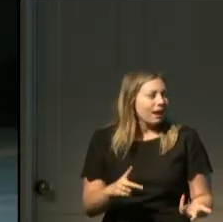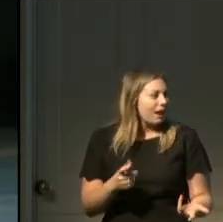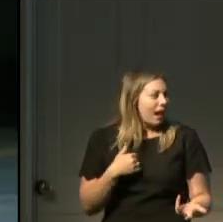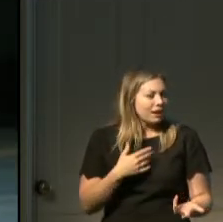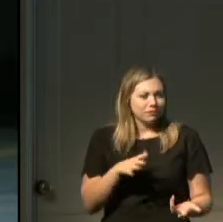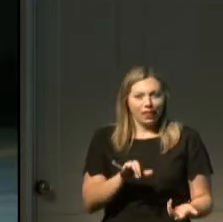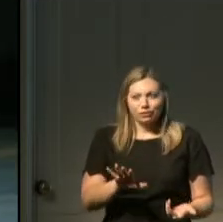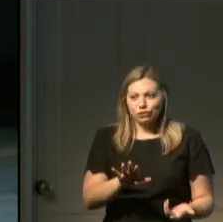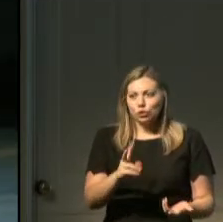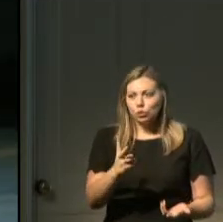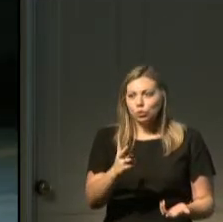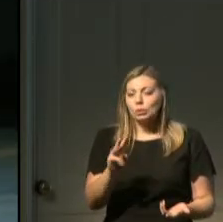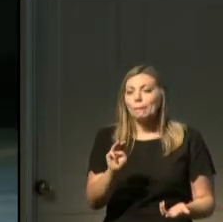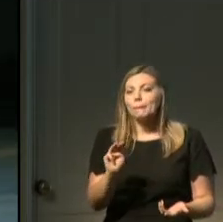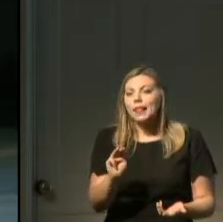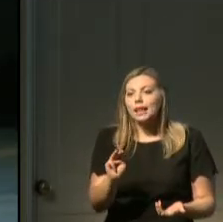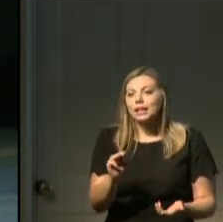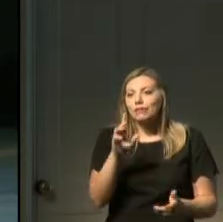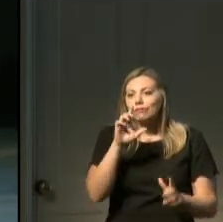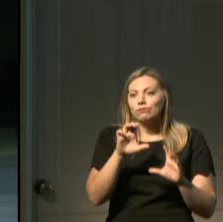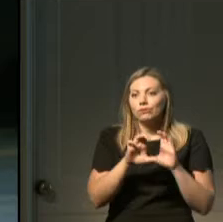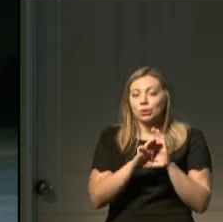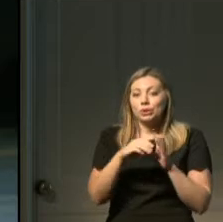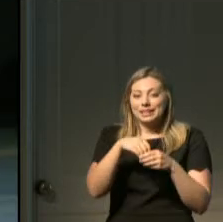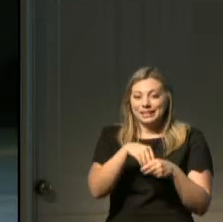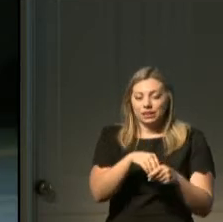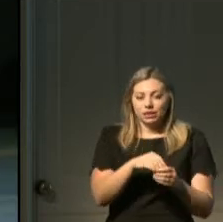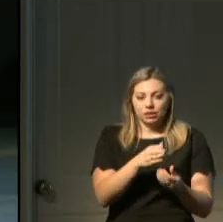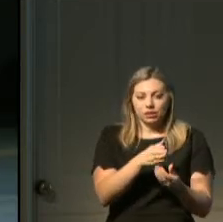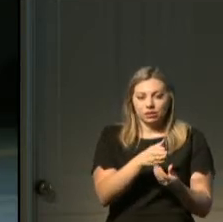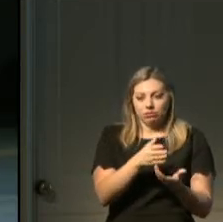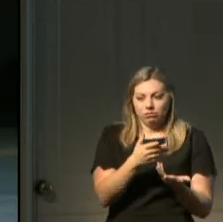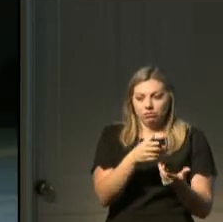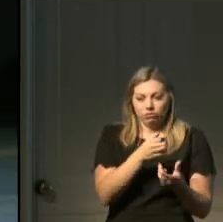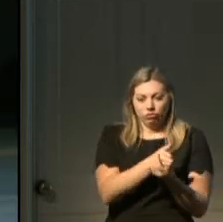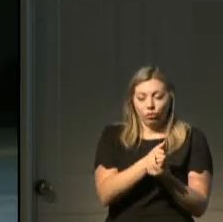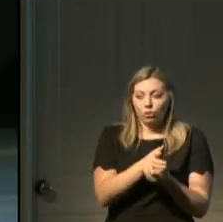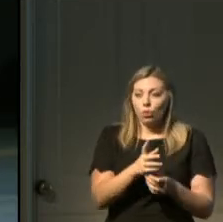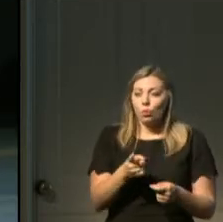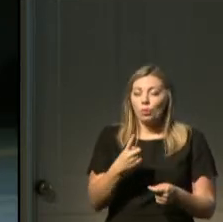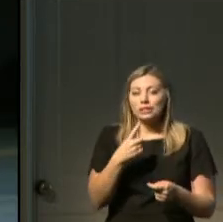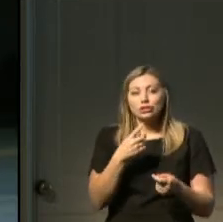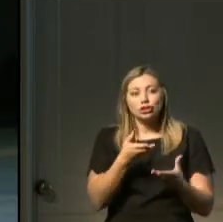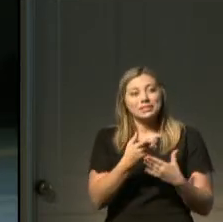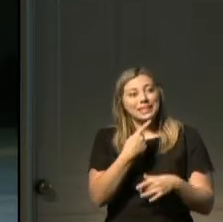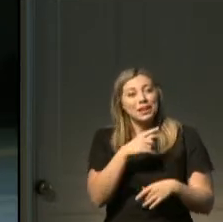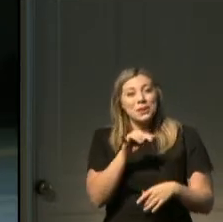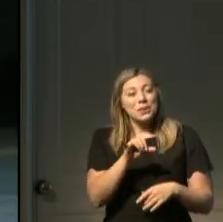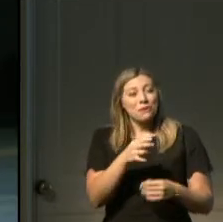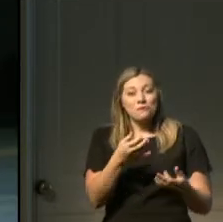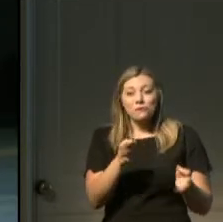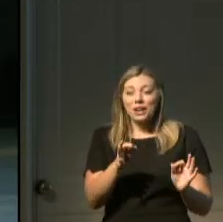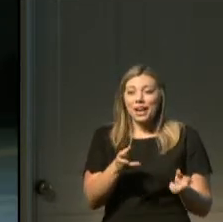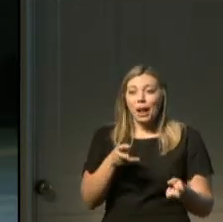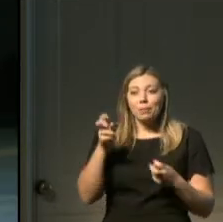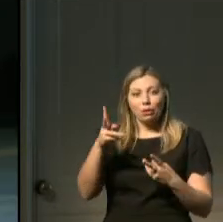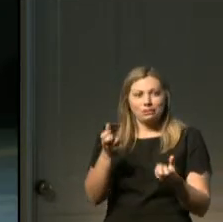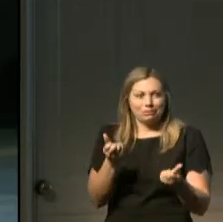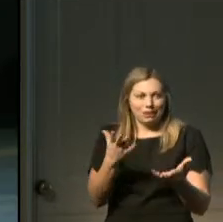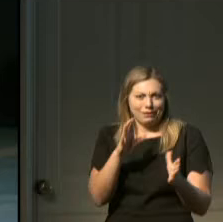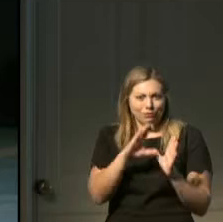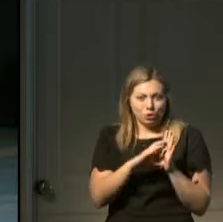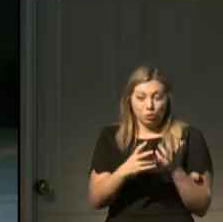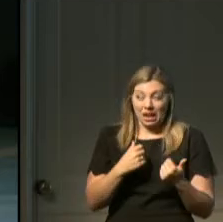2 million photos sitting on a folder, and one of the services said, oh, free uploads to as many photos you want. I was like,